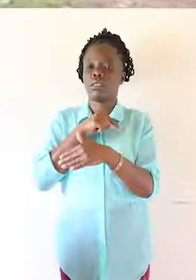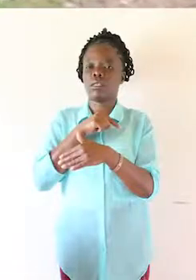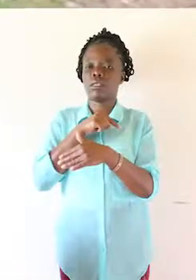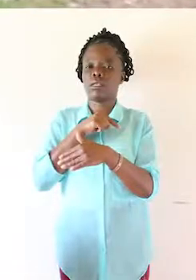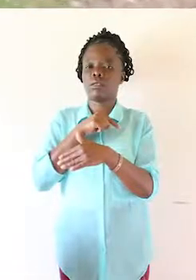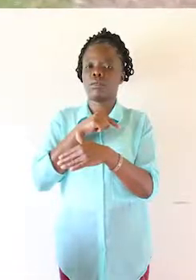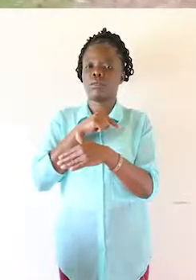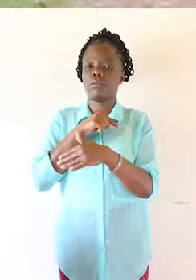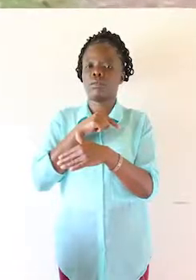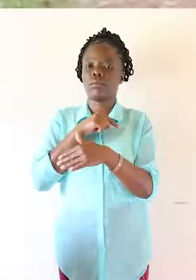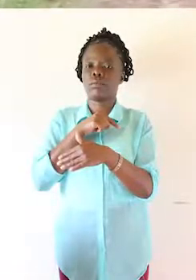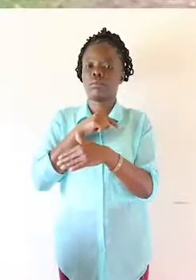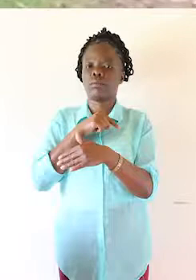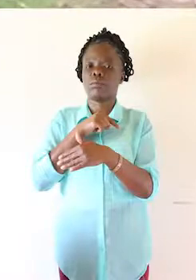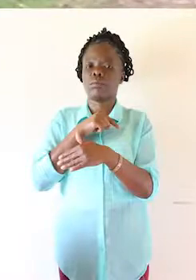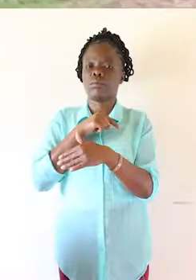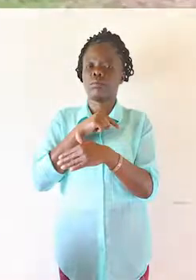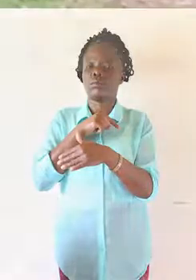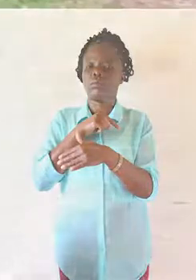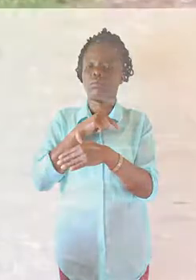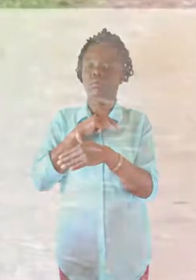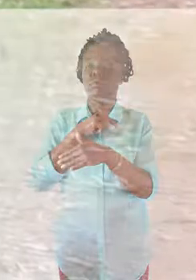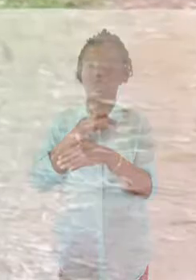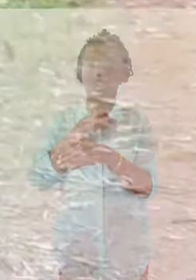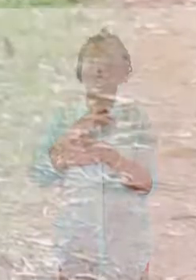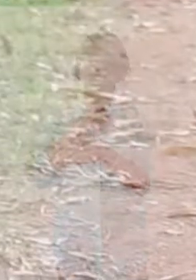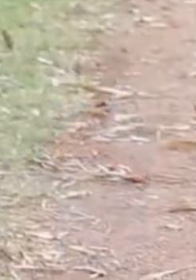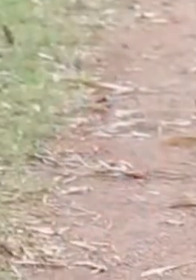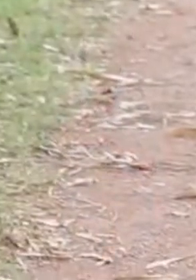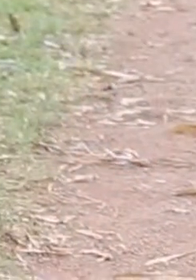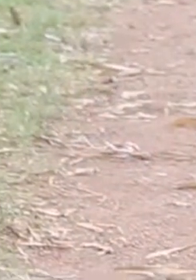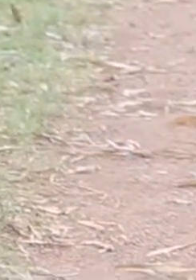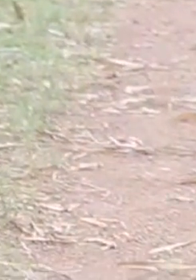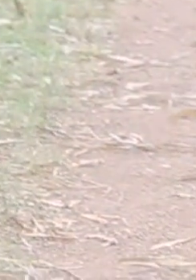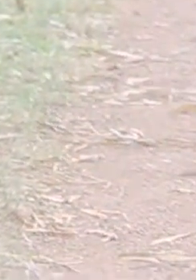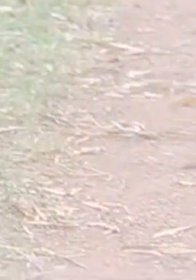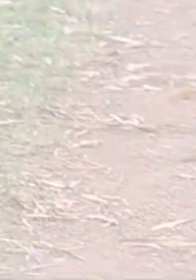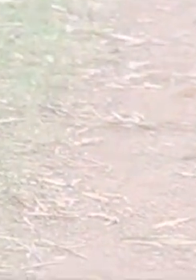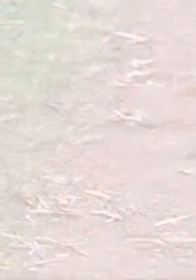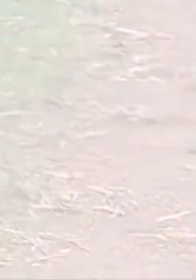Yes.